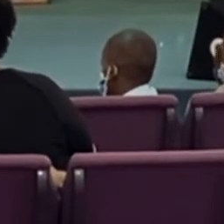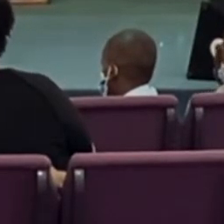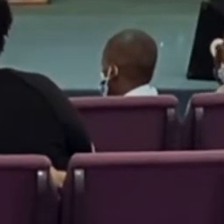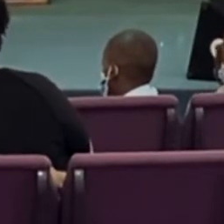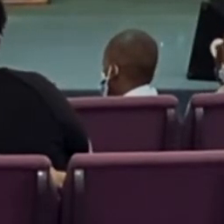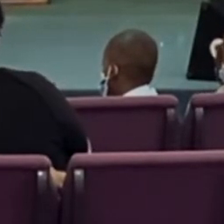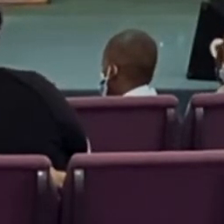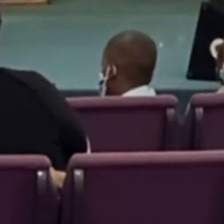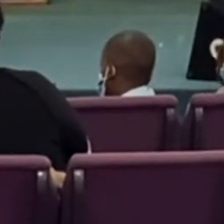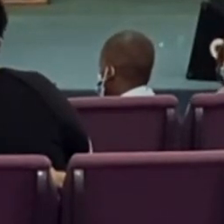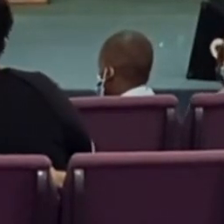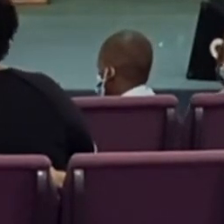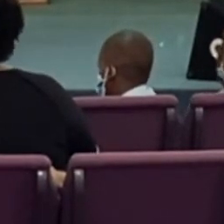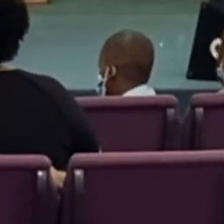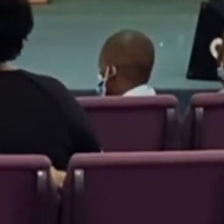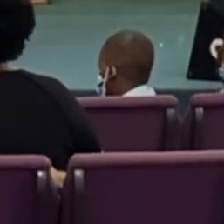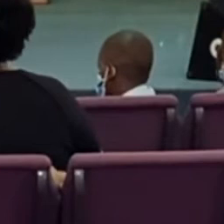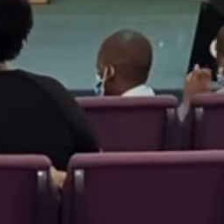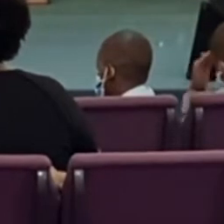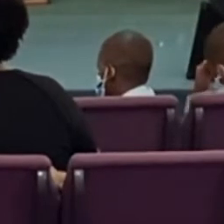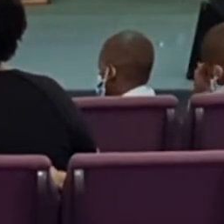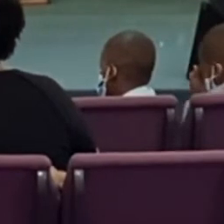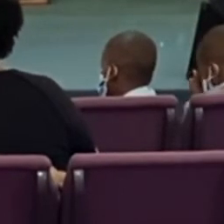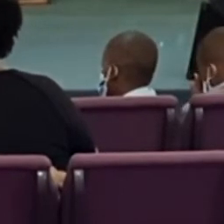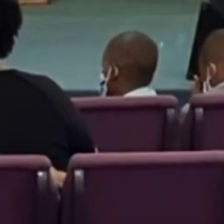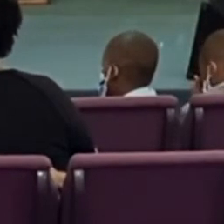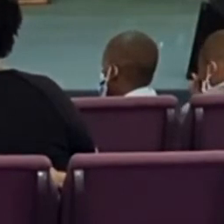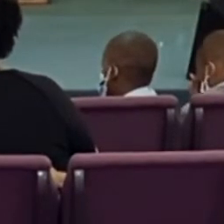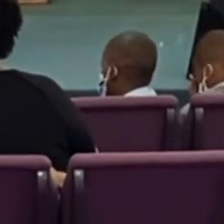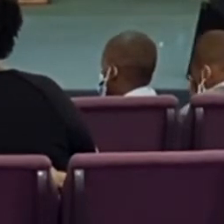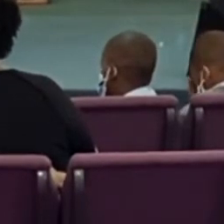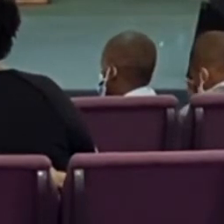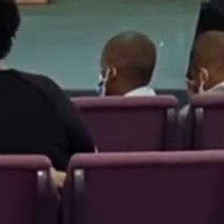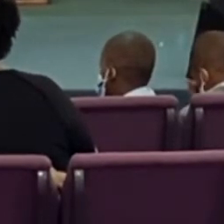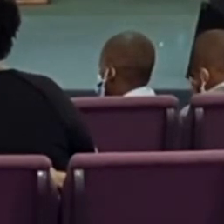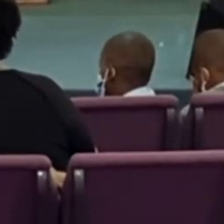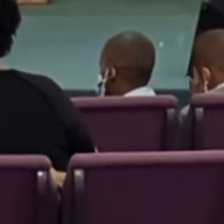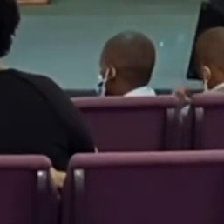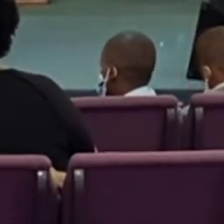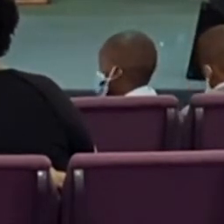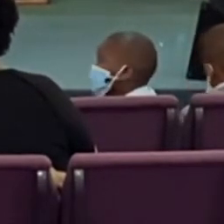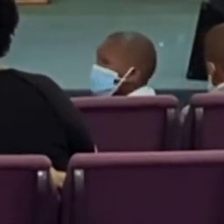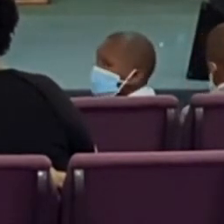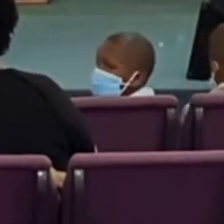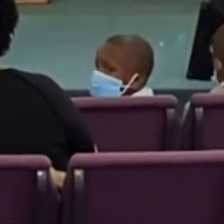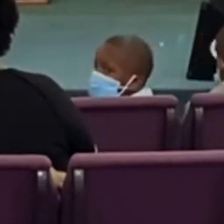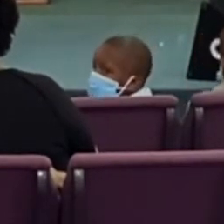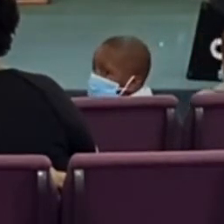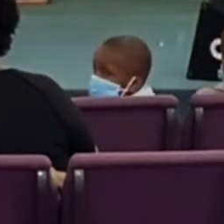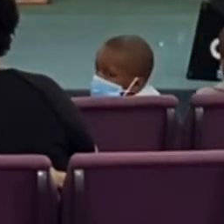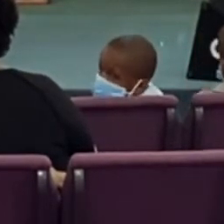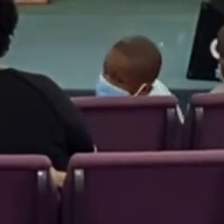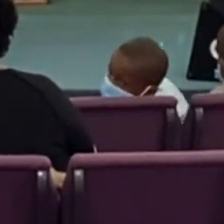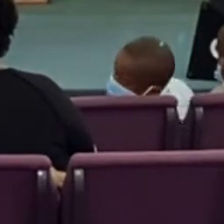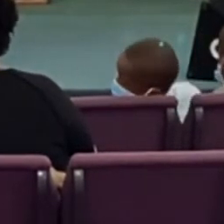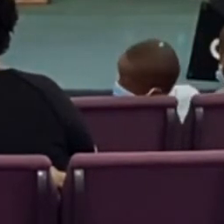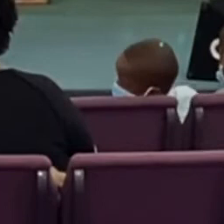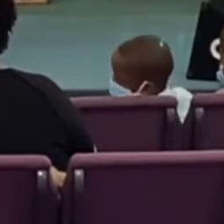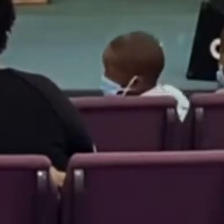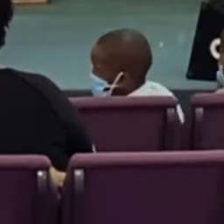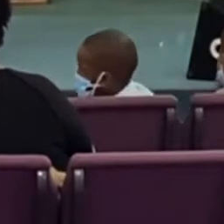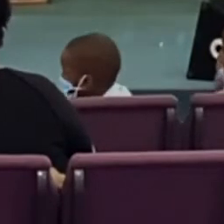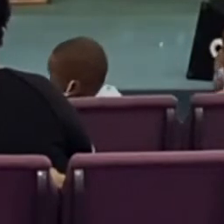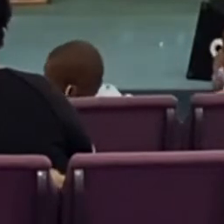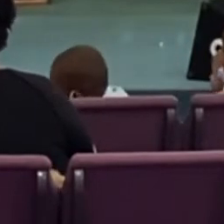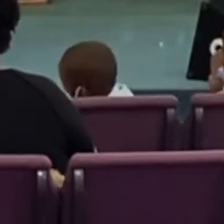be filled or refilled with the Holy Ghost. And it's already happened in some. They've received grace, but it's here today. What do you need from the Lord?